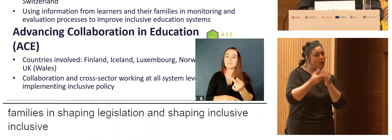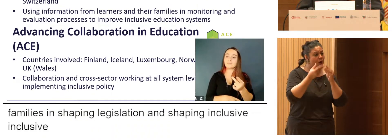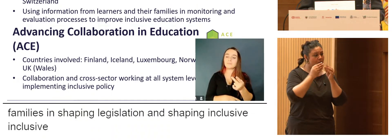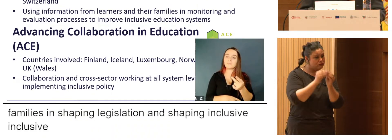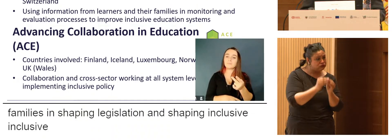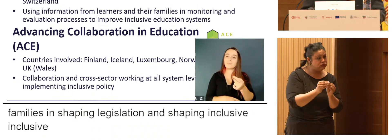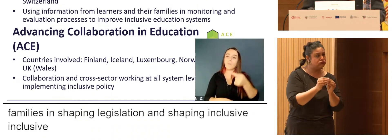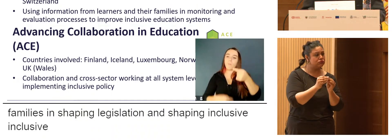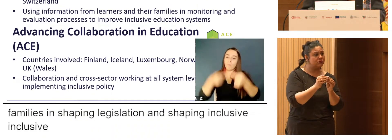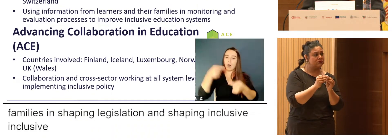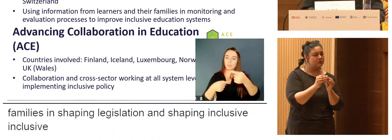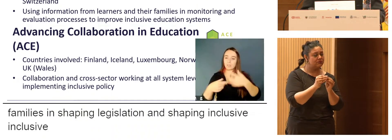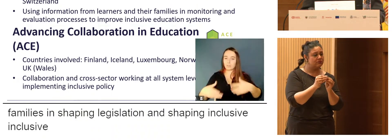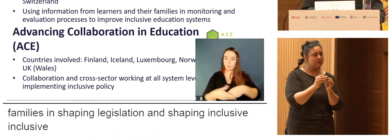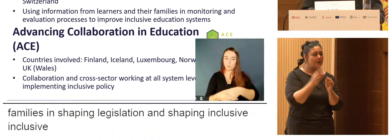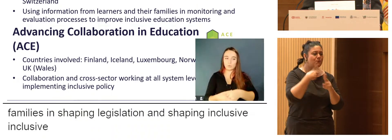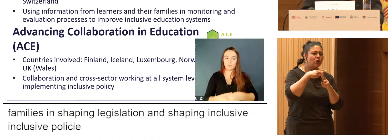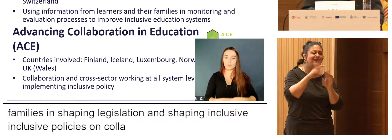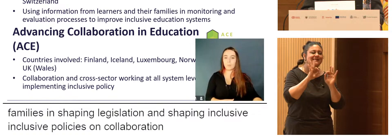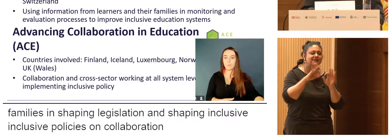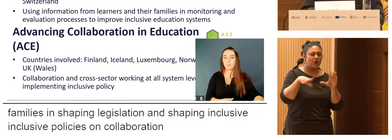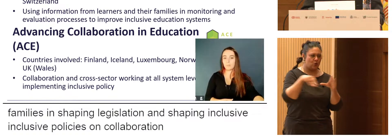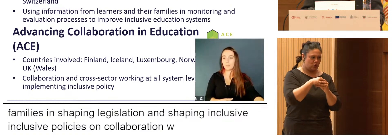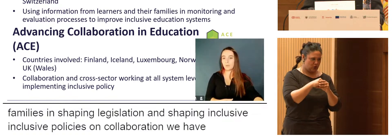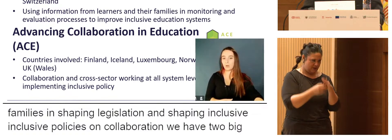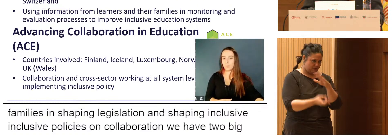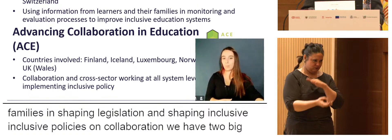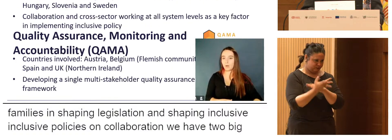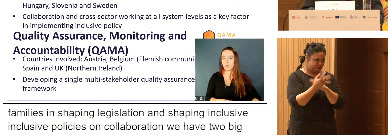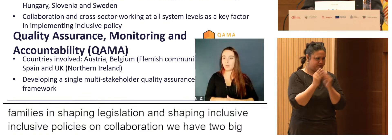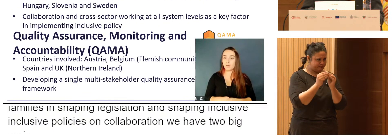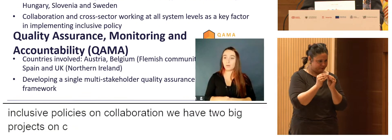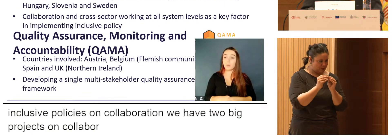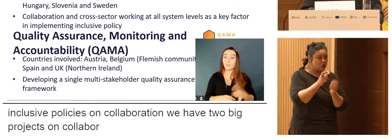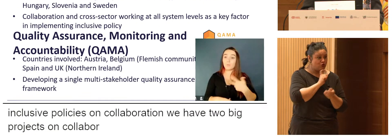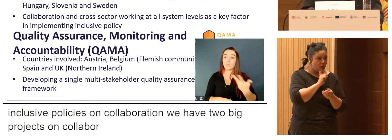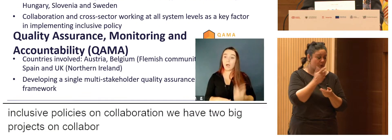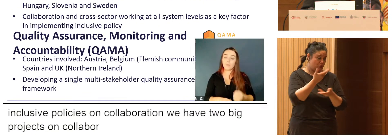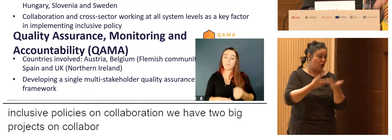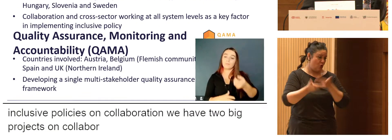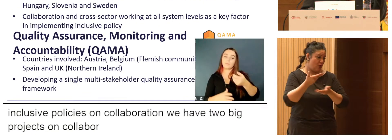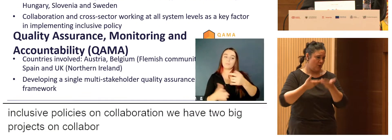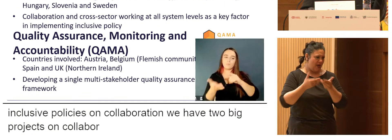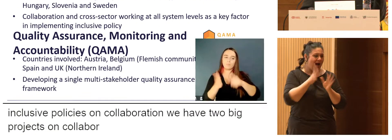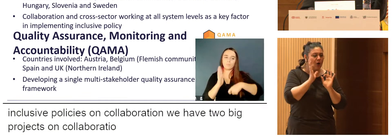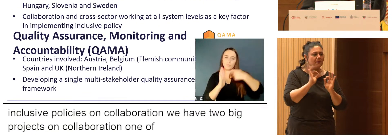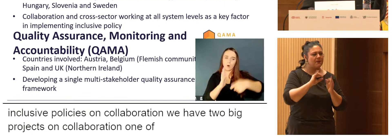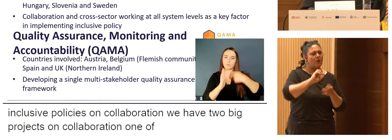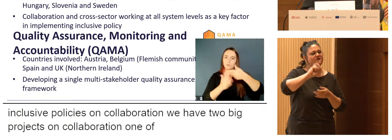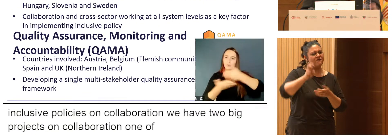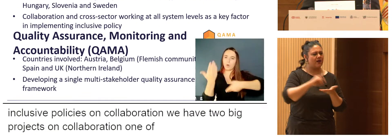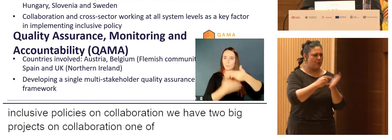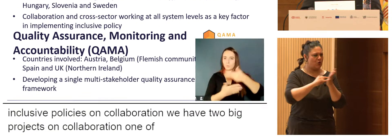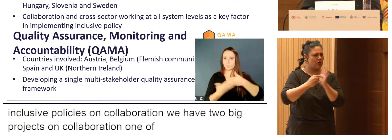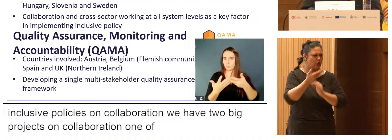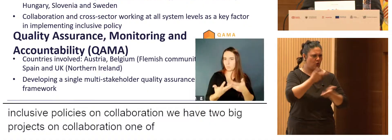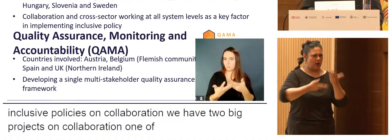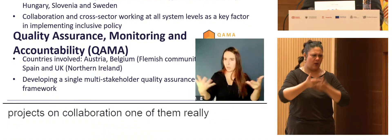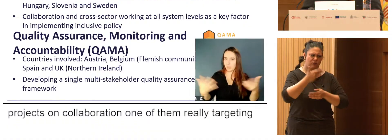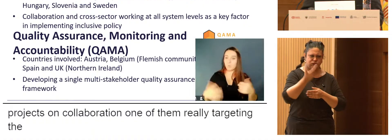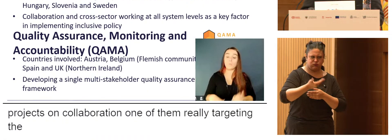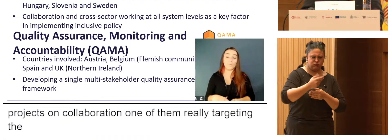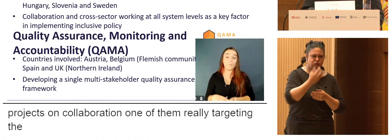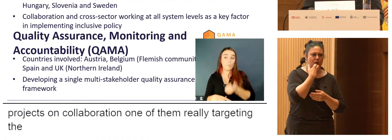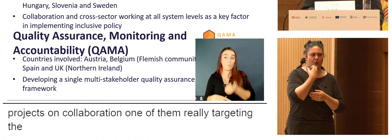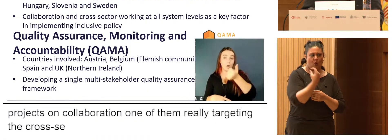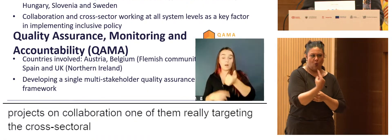policies. On collaboration, we have two big projects on collaboration. One of them really targeting the